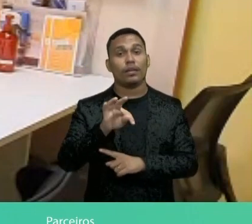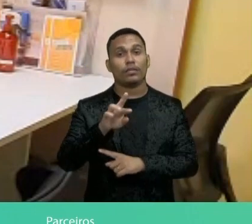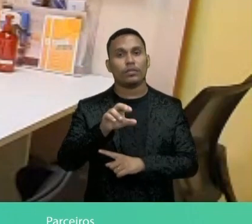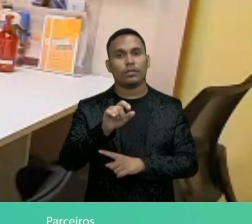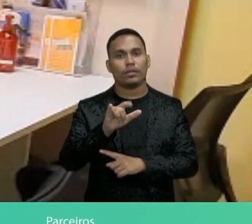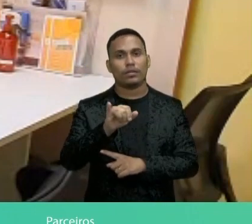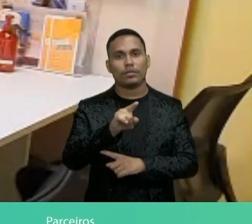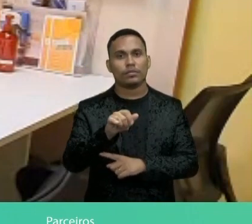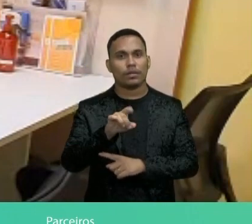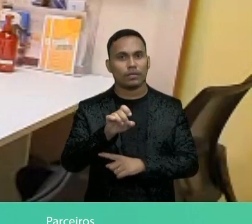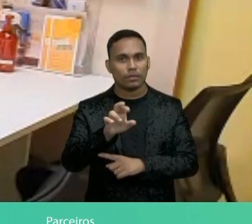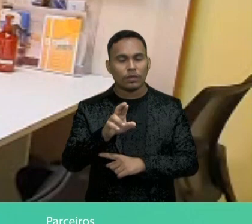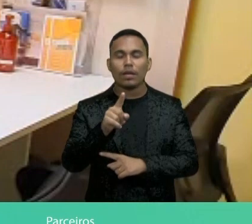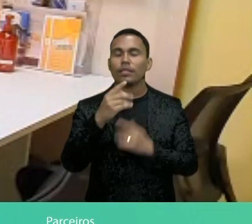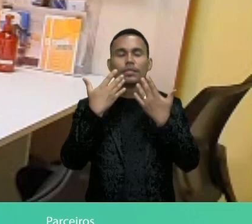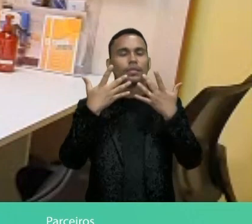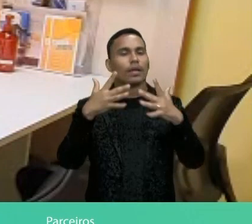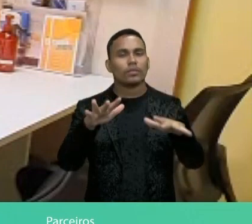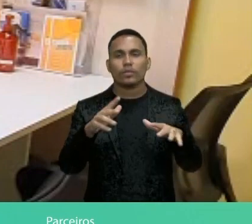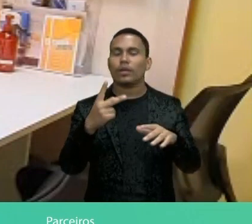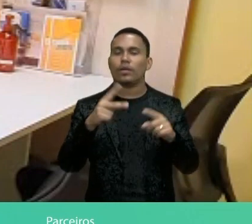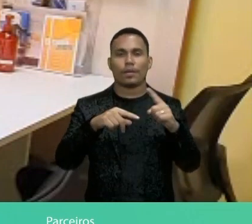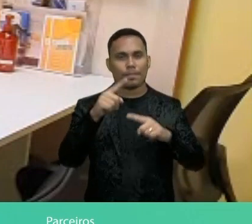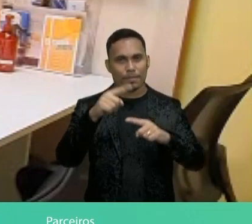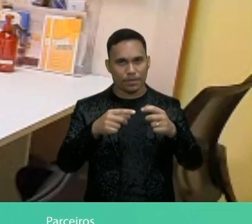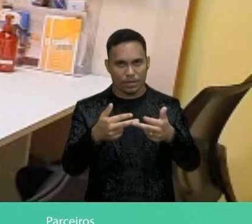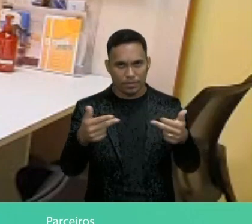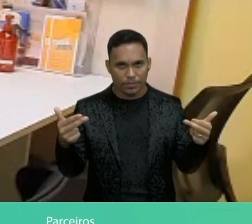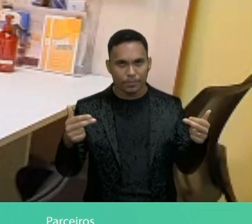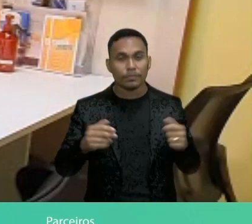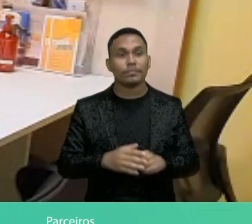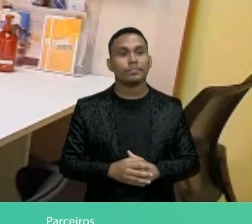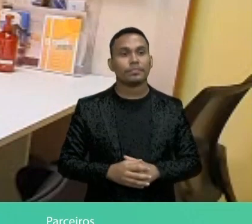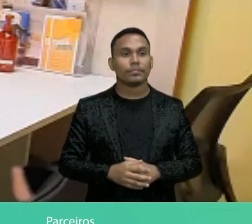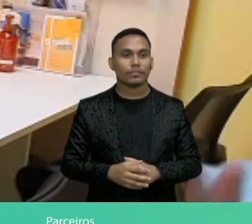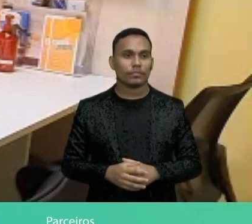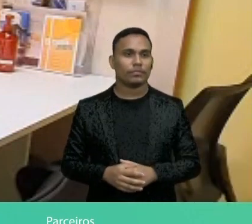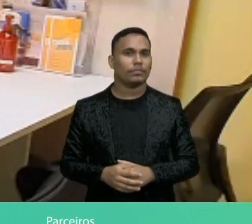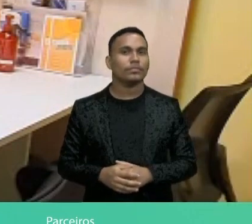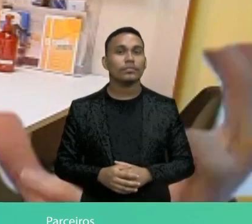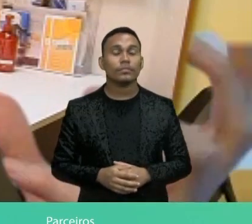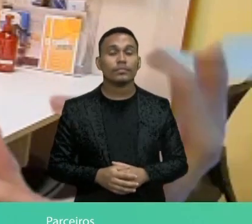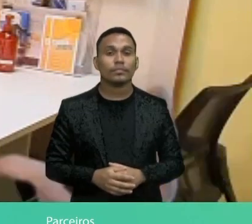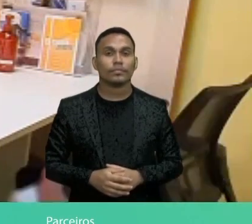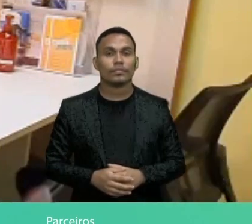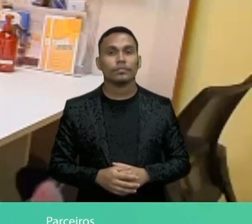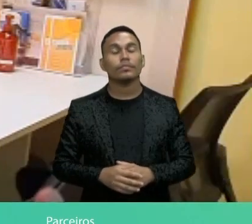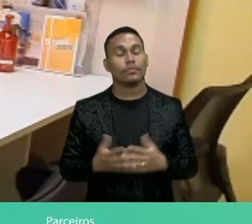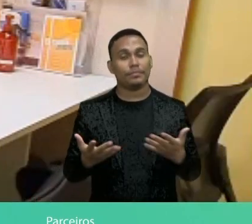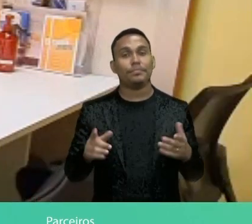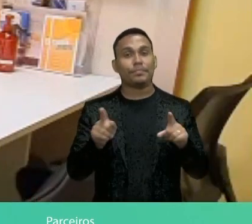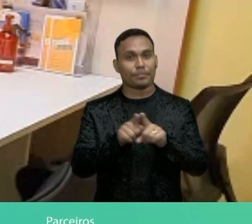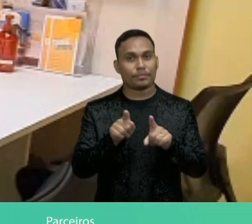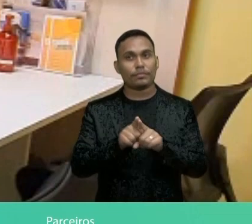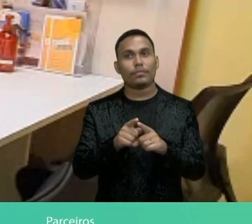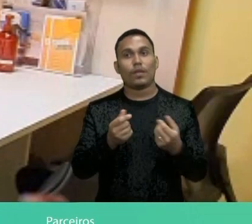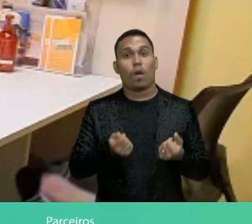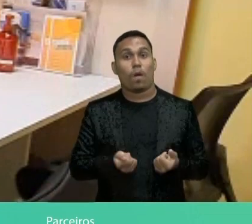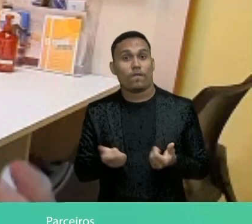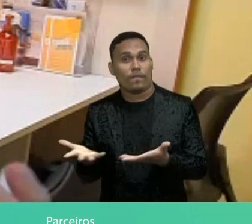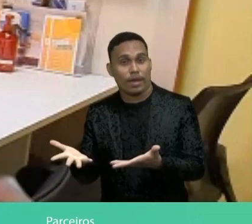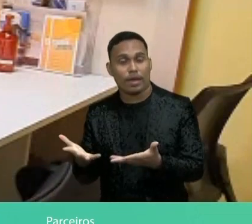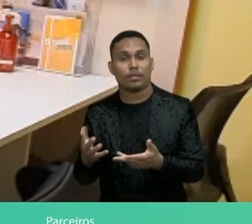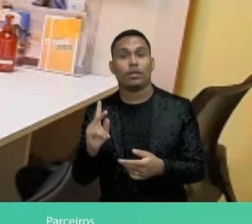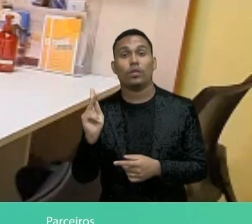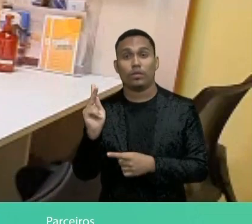and natural costs of the equipment, and also you're decreasing not only